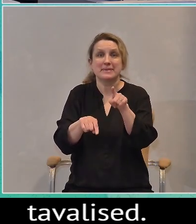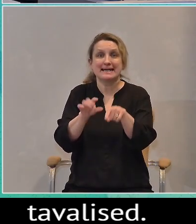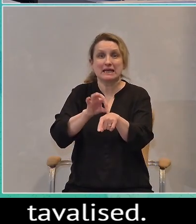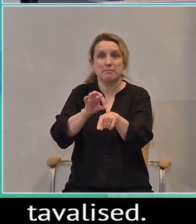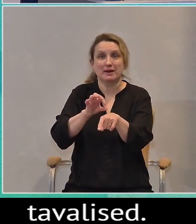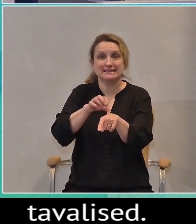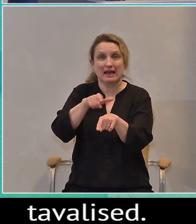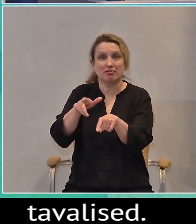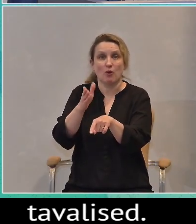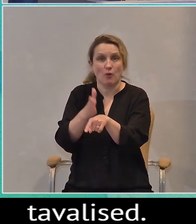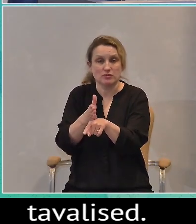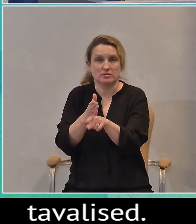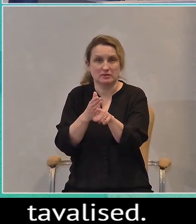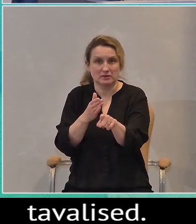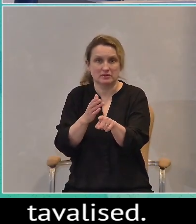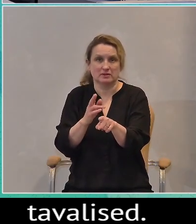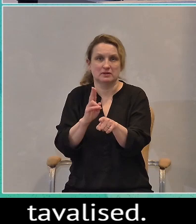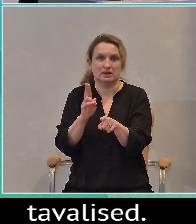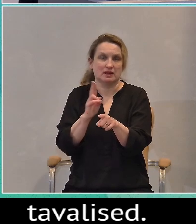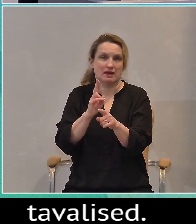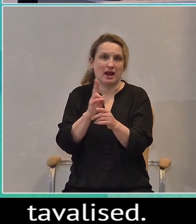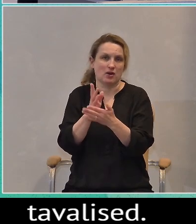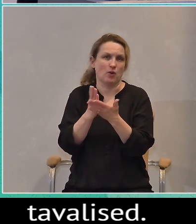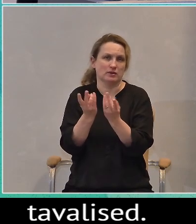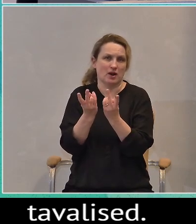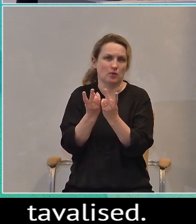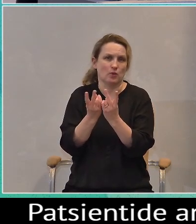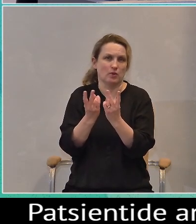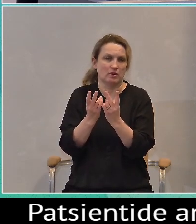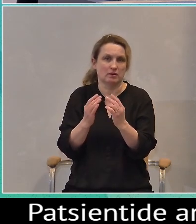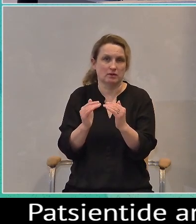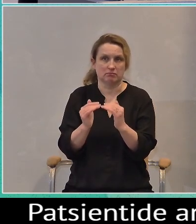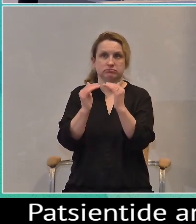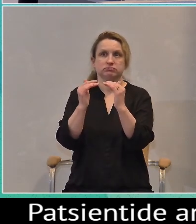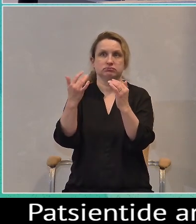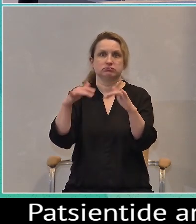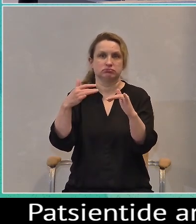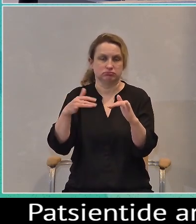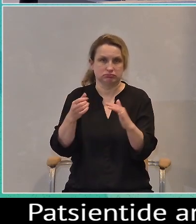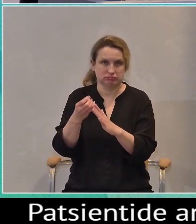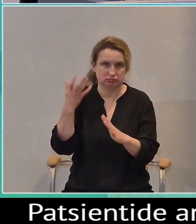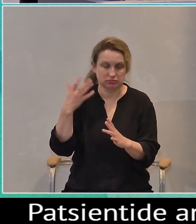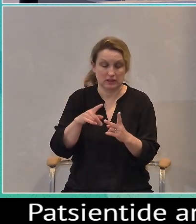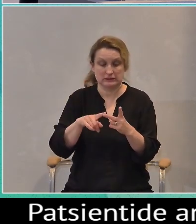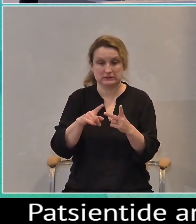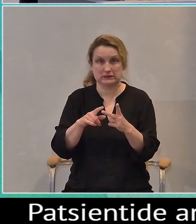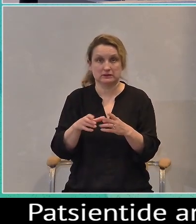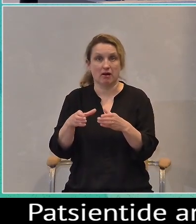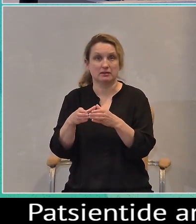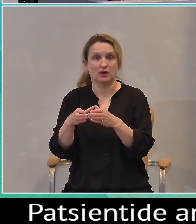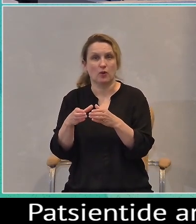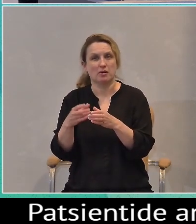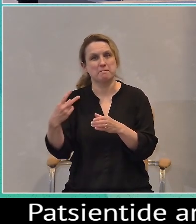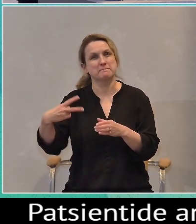In Estonia, the criterion is that there have to be just a few patients for a drug for whom